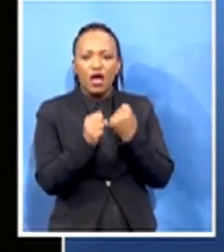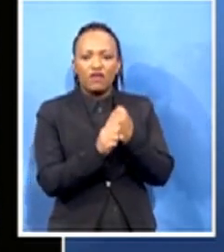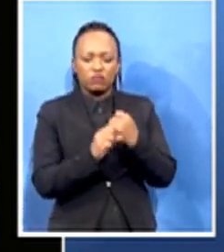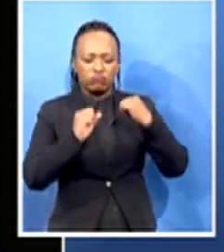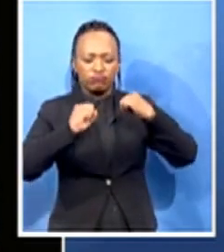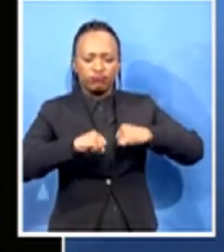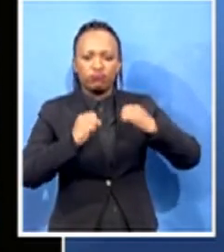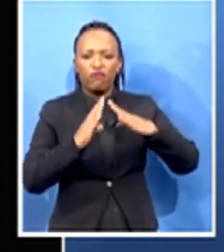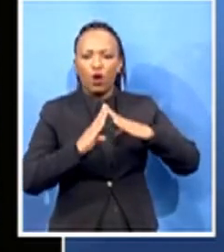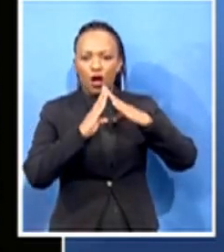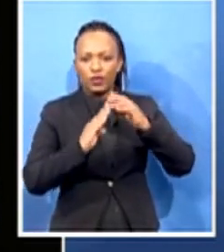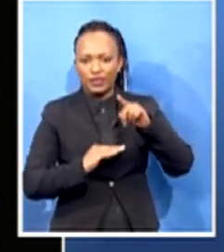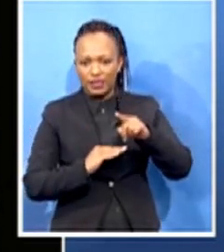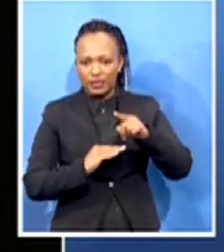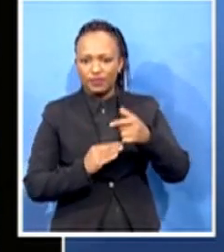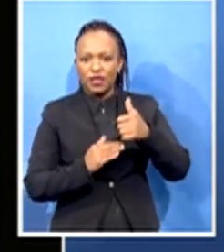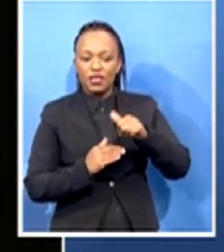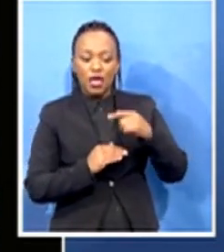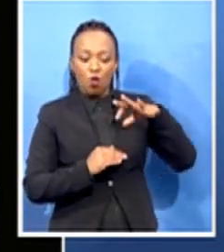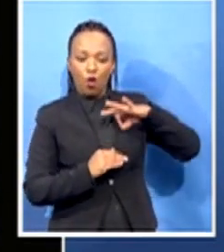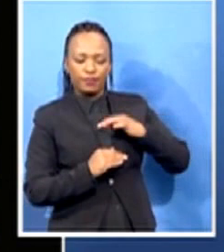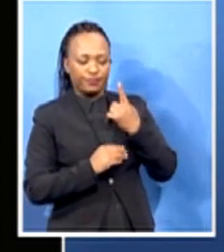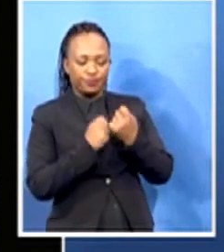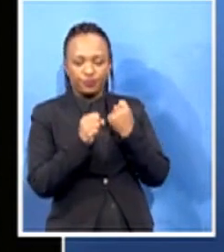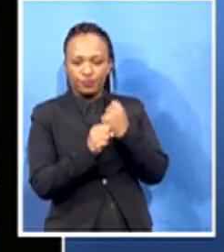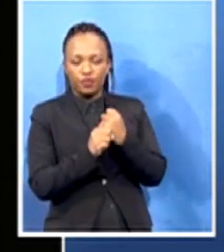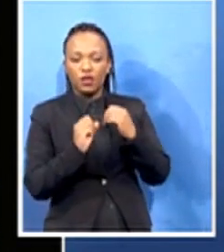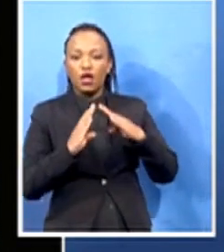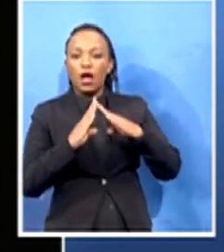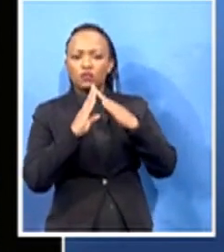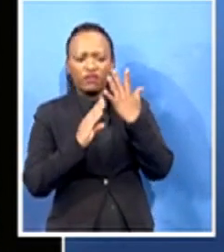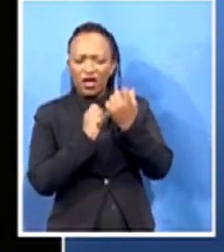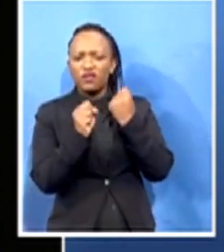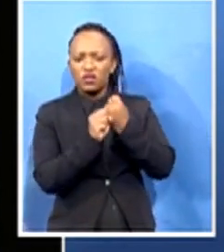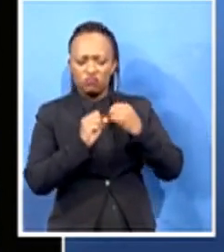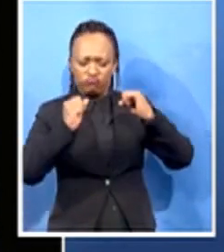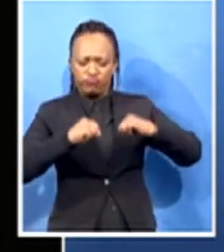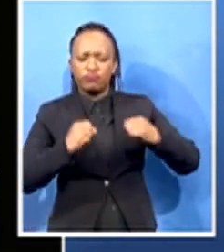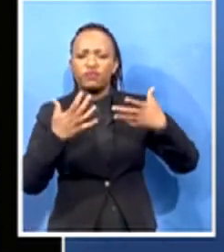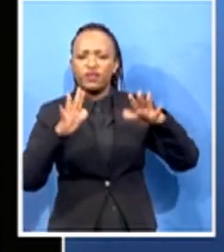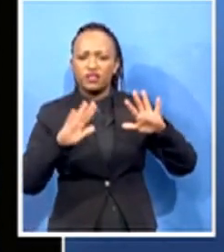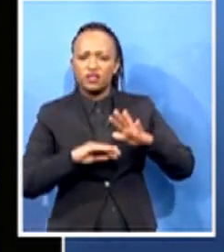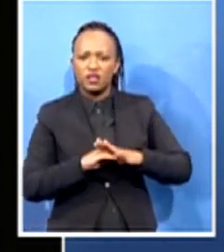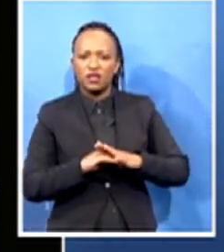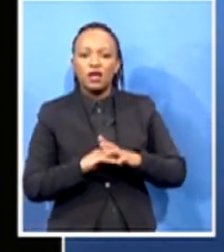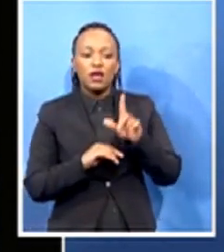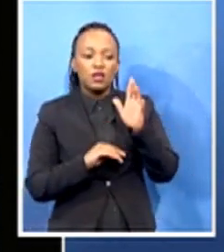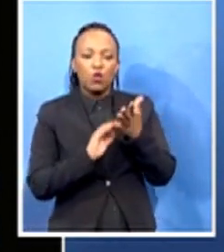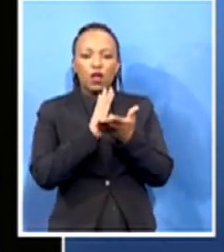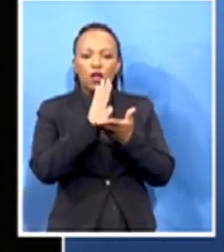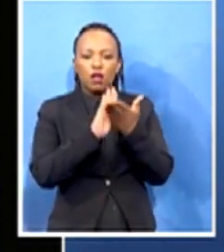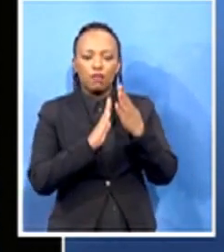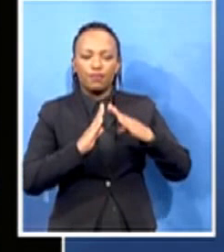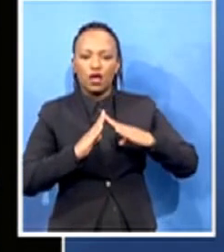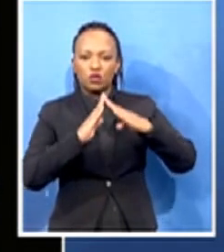1 year. The housing is 5 years. They are going to increase housing by 900 rand